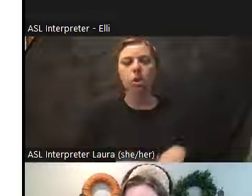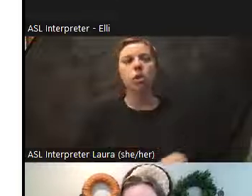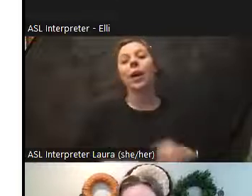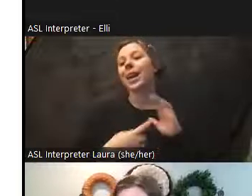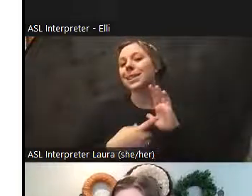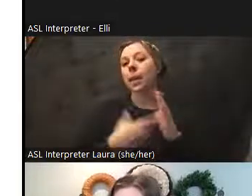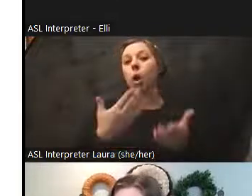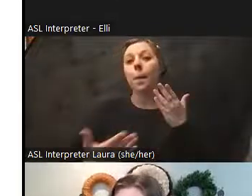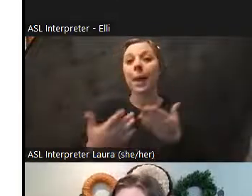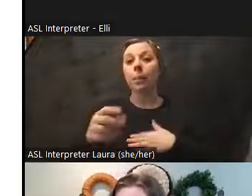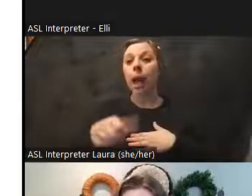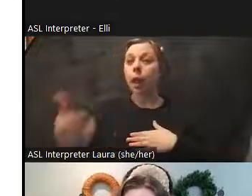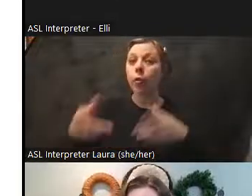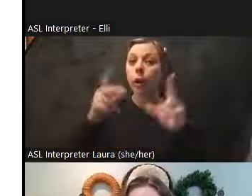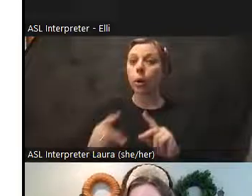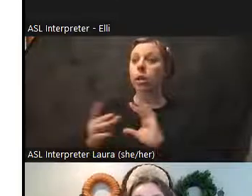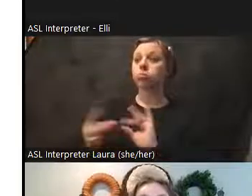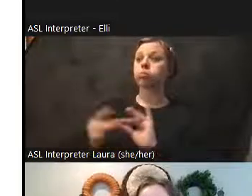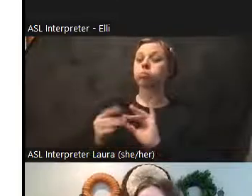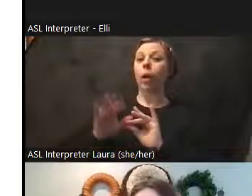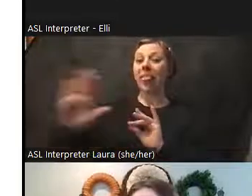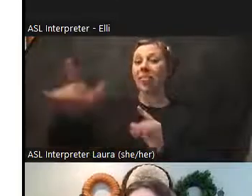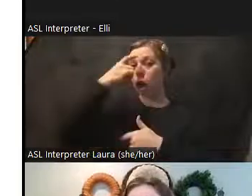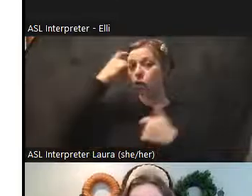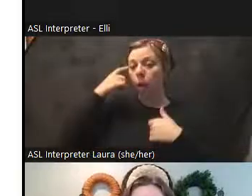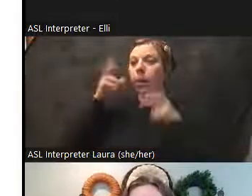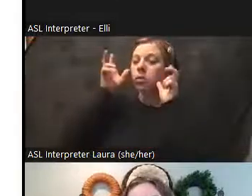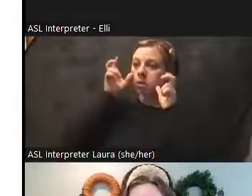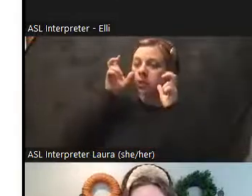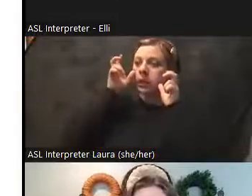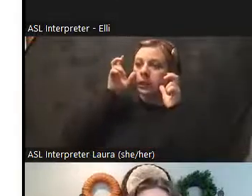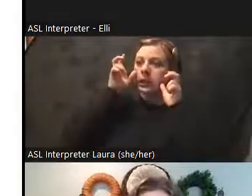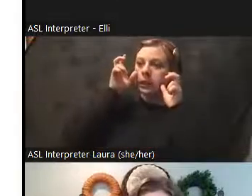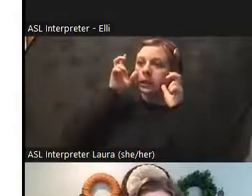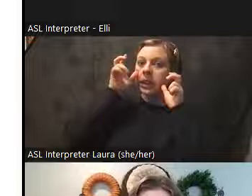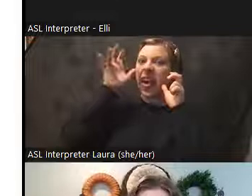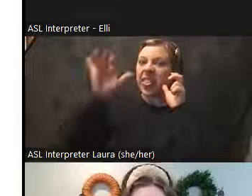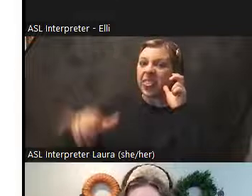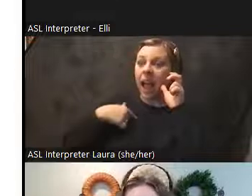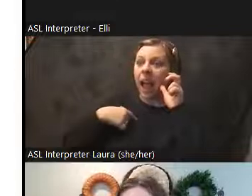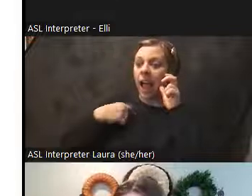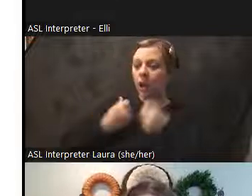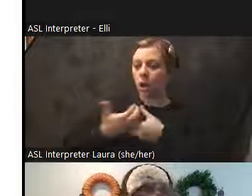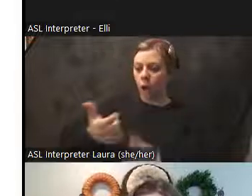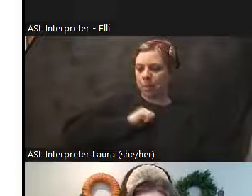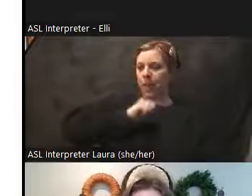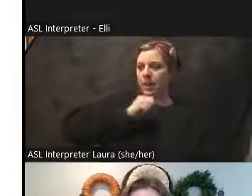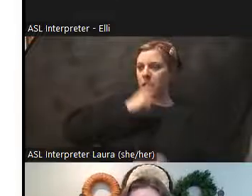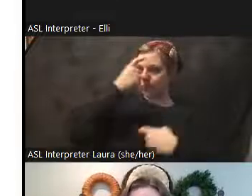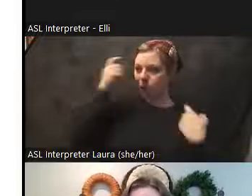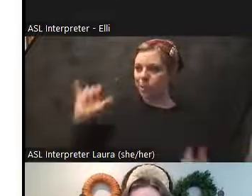trauma. This happens a lot for people in our field and in our profession. Other